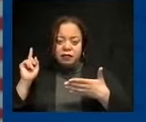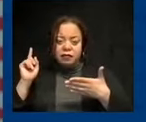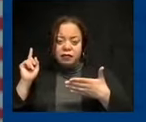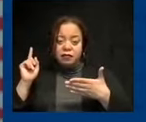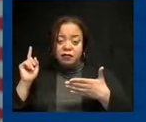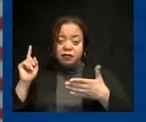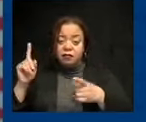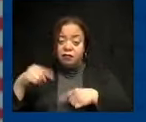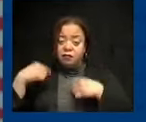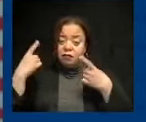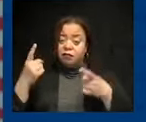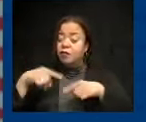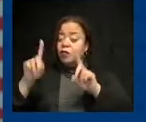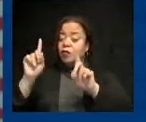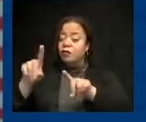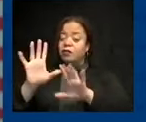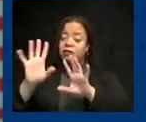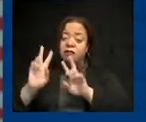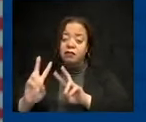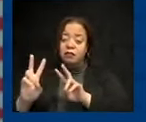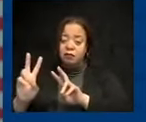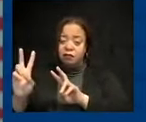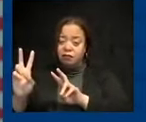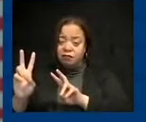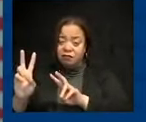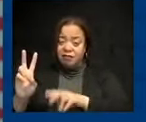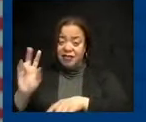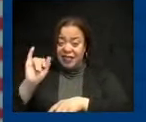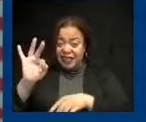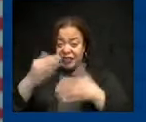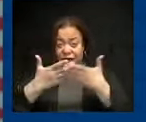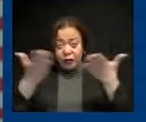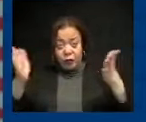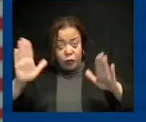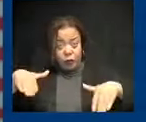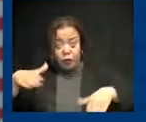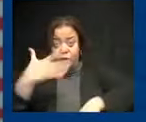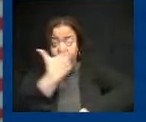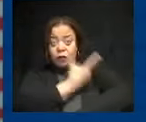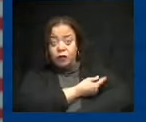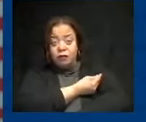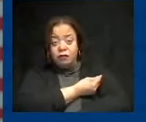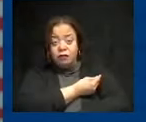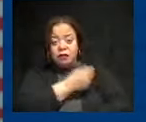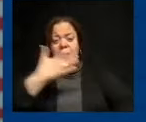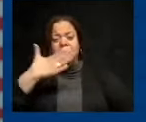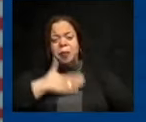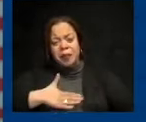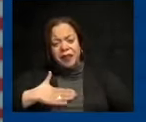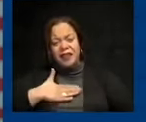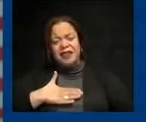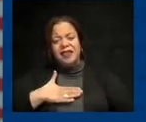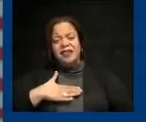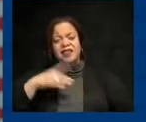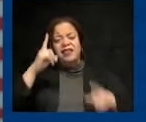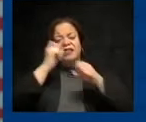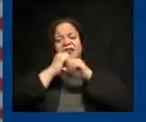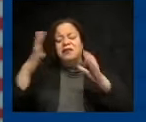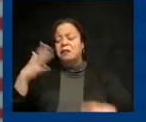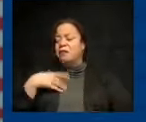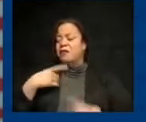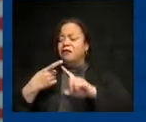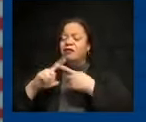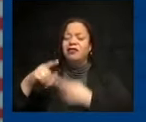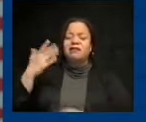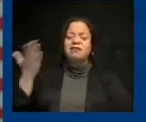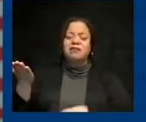think of families like Lauren's family and her only son, Andrew, who will graduate from high school in just a couple